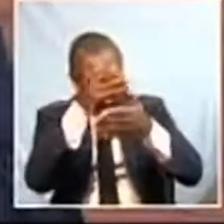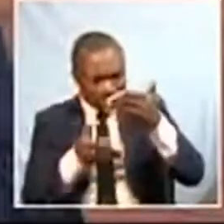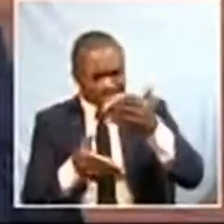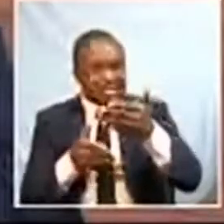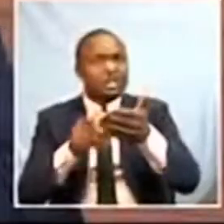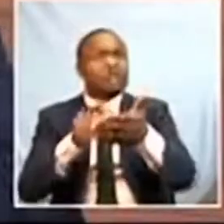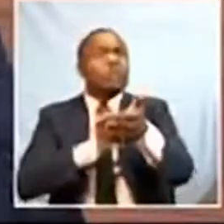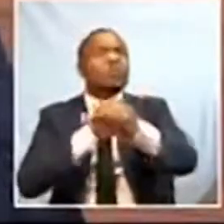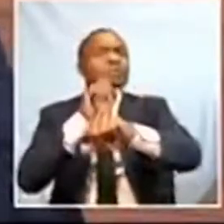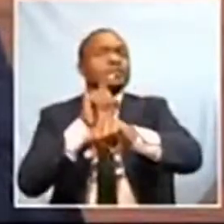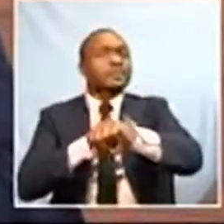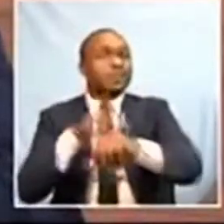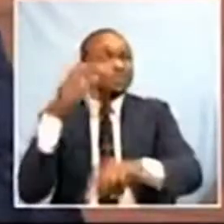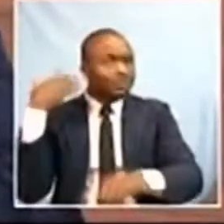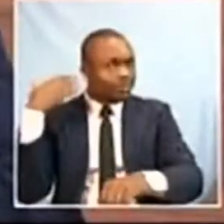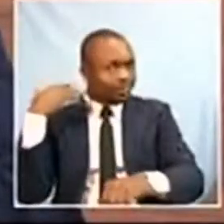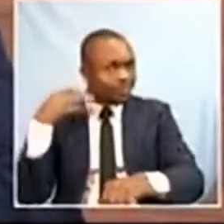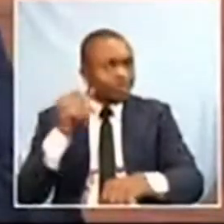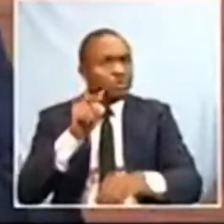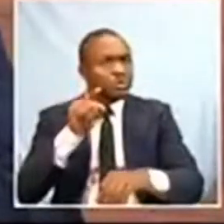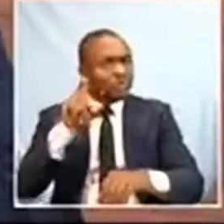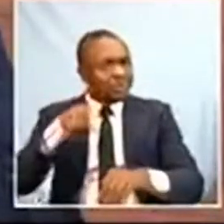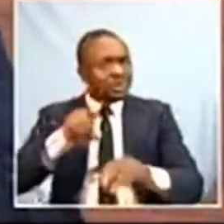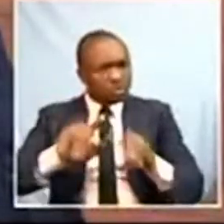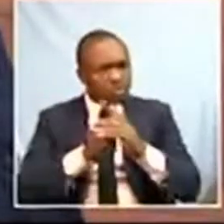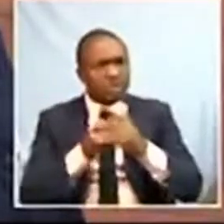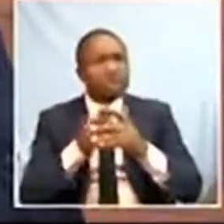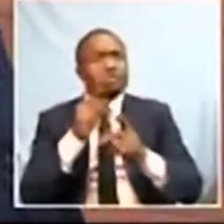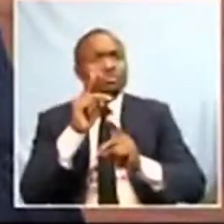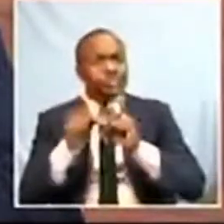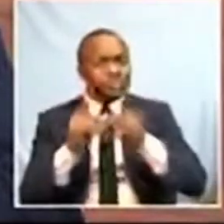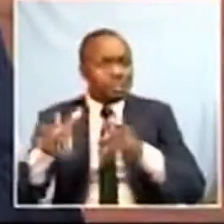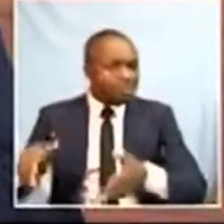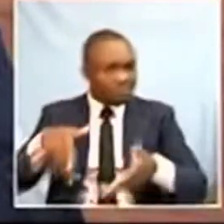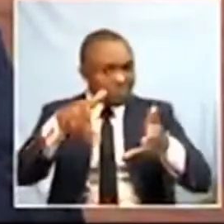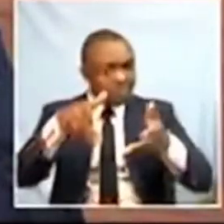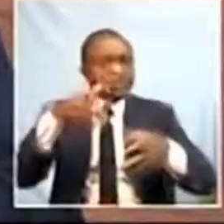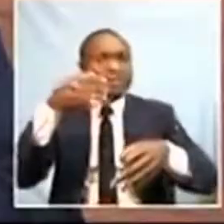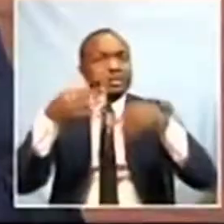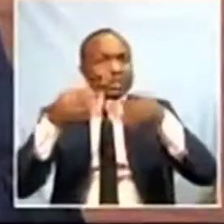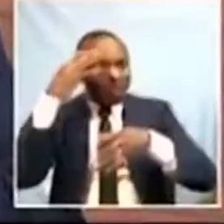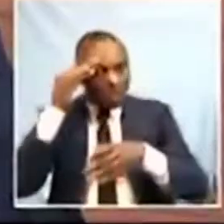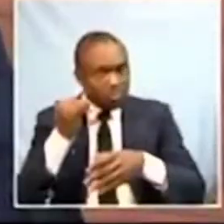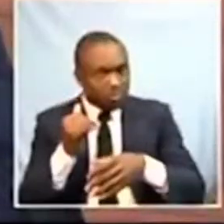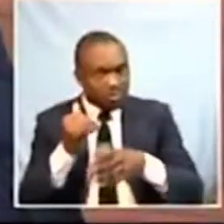ago, and you should have even started actually the procedure of taking them to court. Why do you have this attitude?